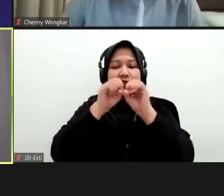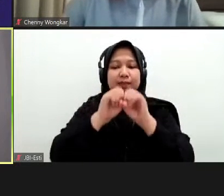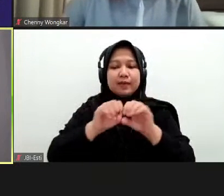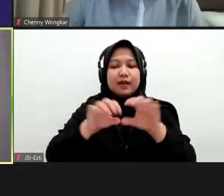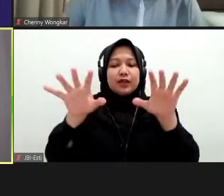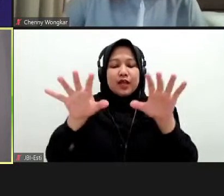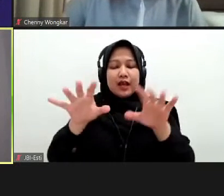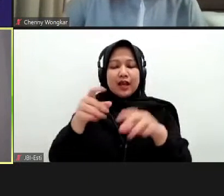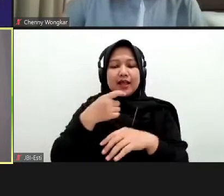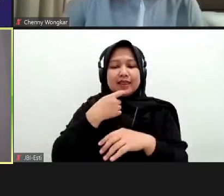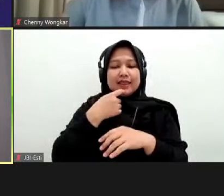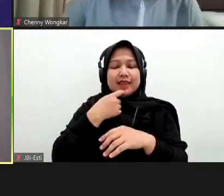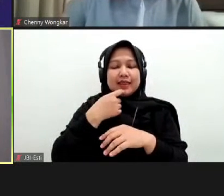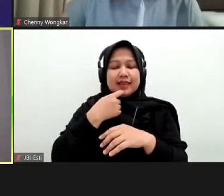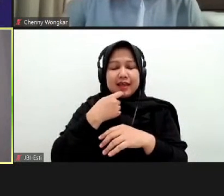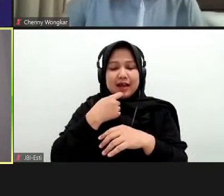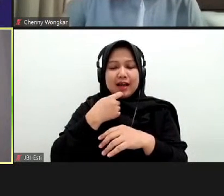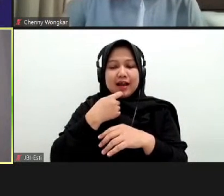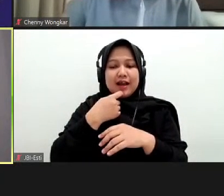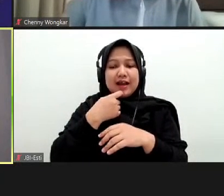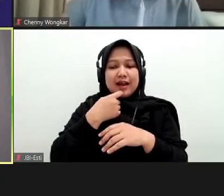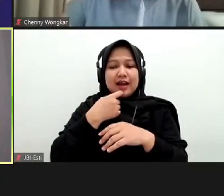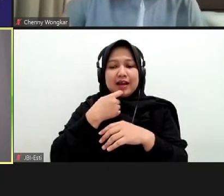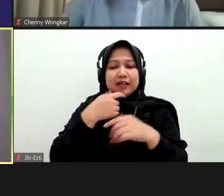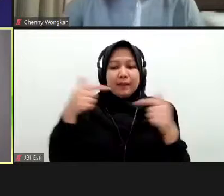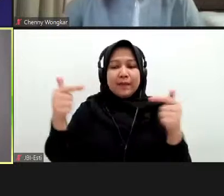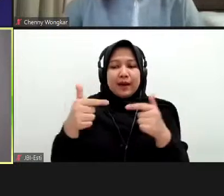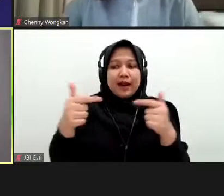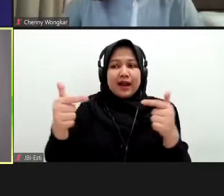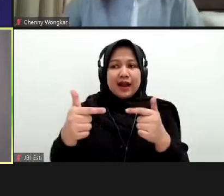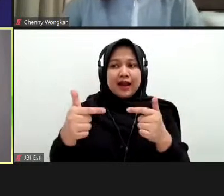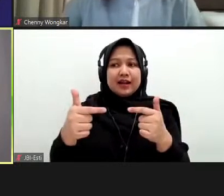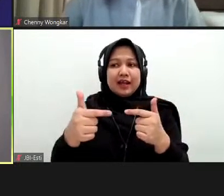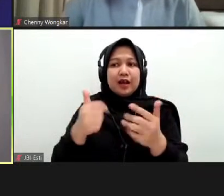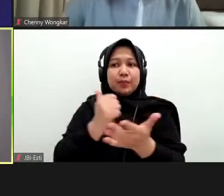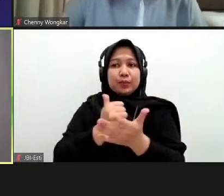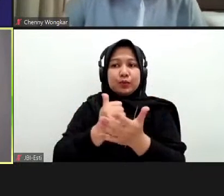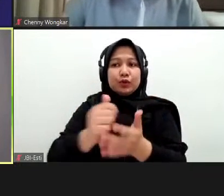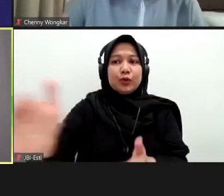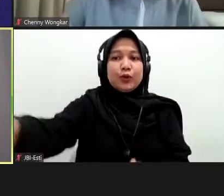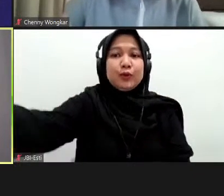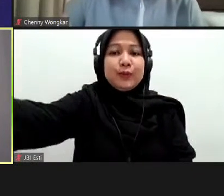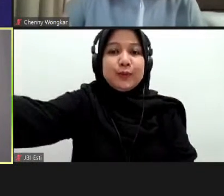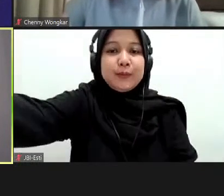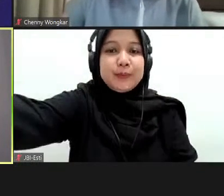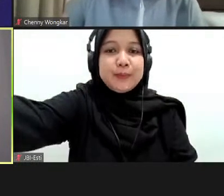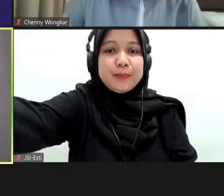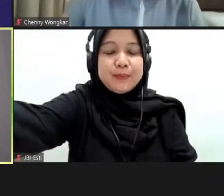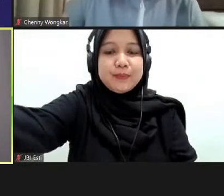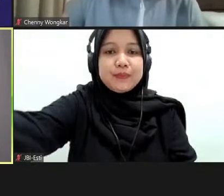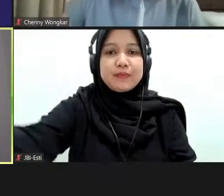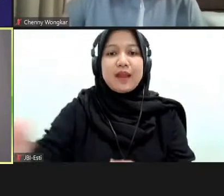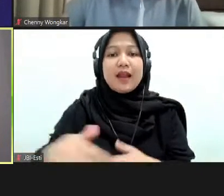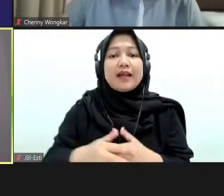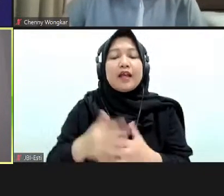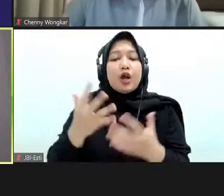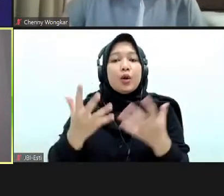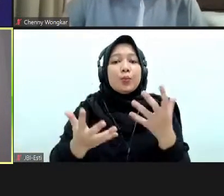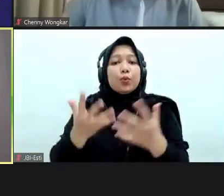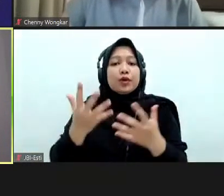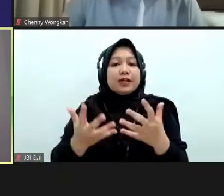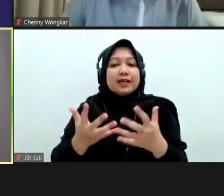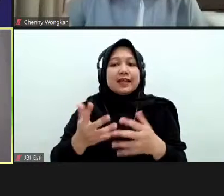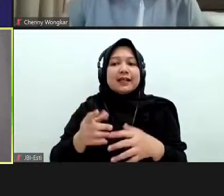non-intentional, but aims to basically comes from the narrow interpretation or misinterpretation of laws